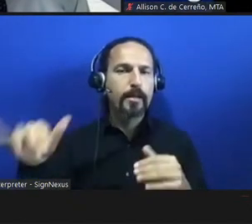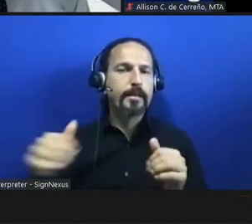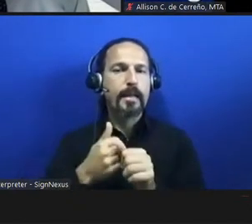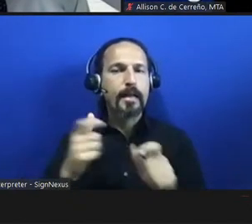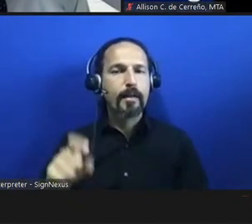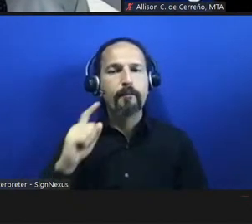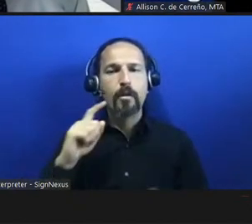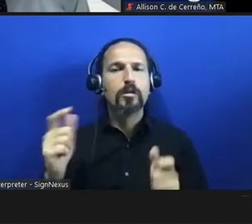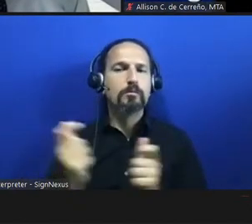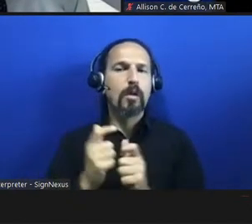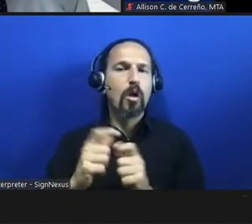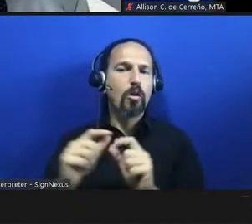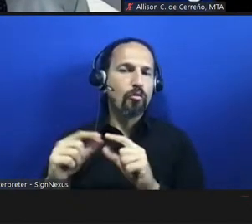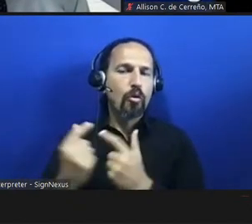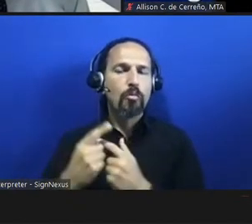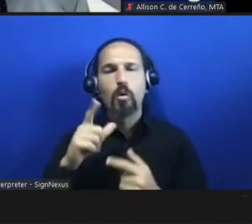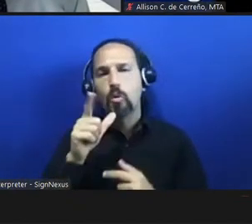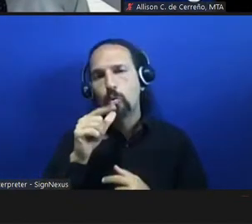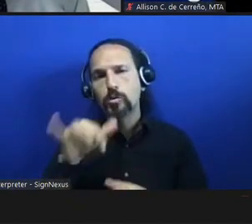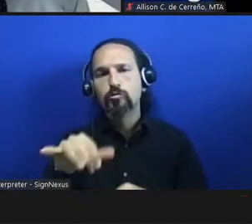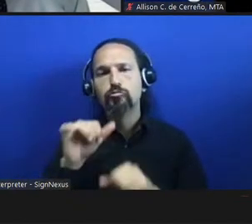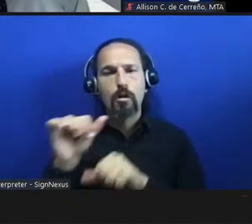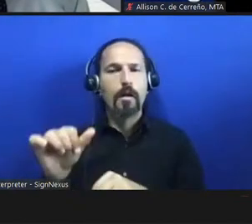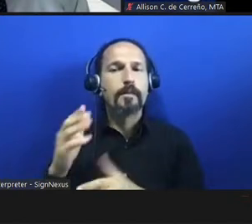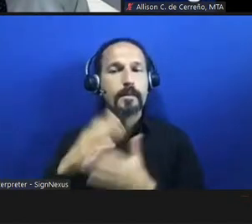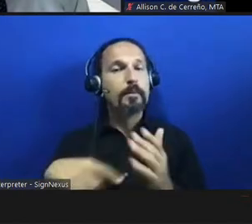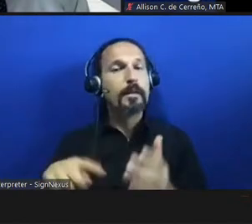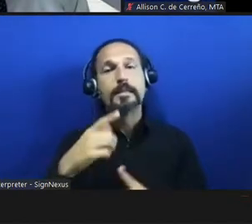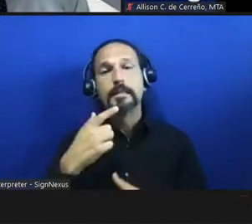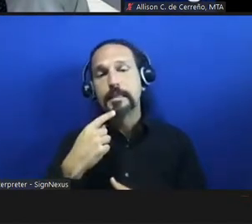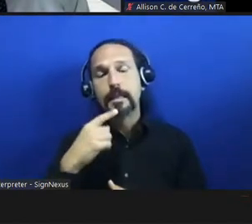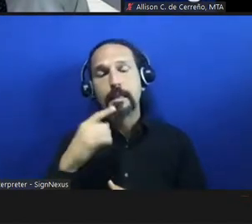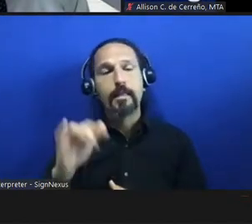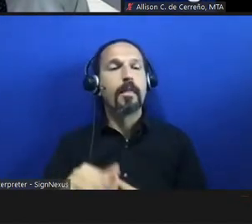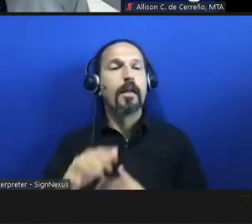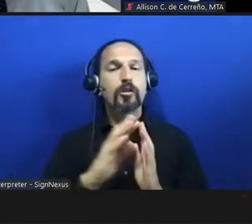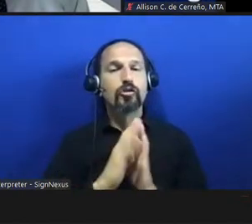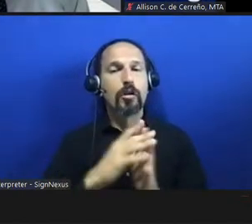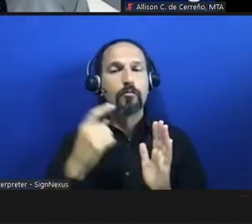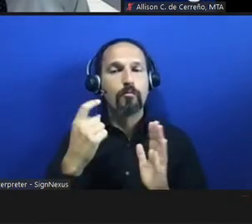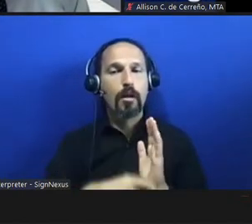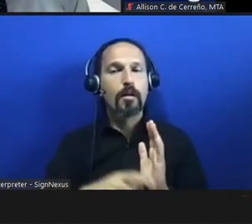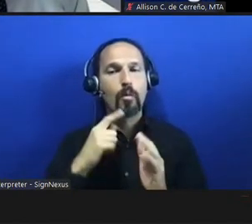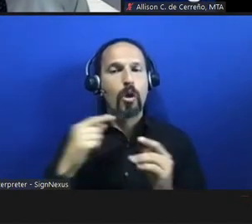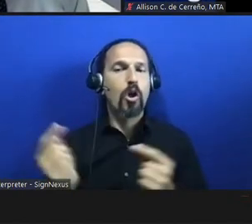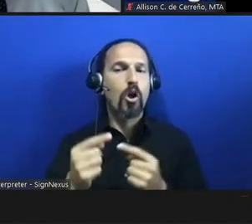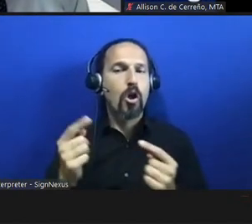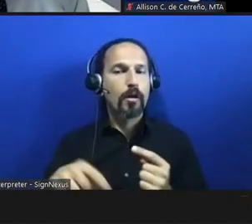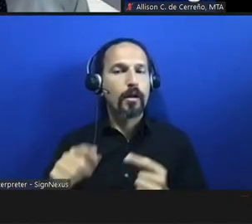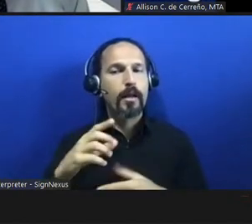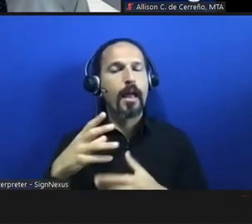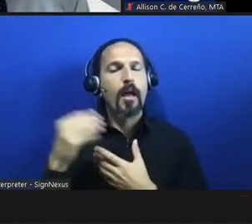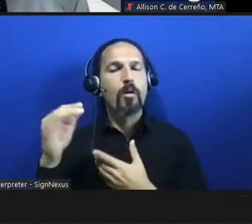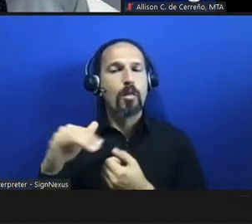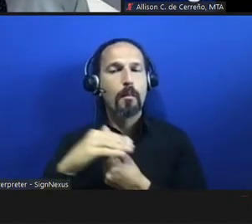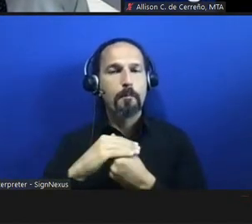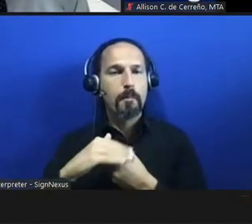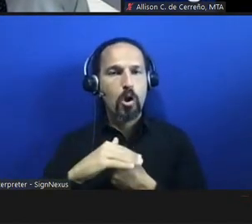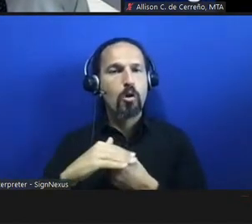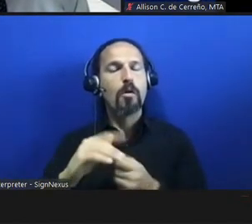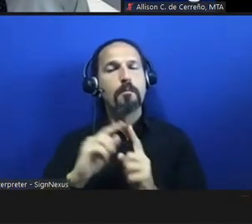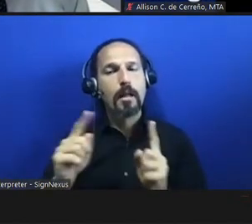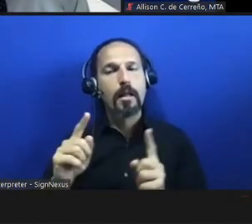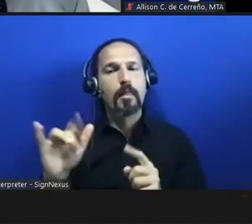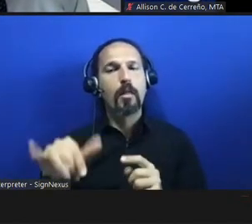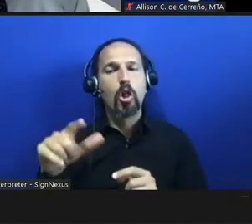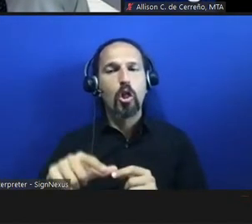by the small minority who do Drive I've heard some people claim that congestion pricing will hurt low-income residents who live in the outer boroughs but the fact is